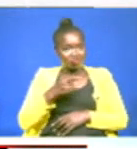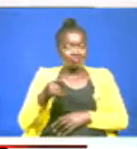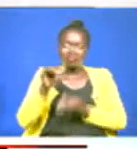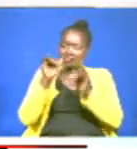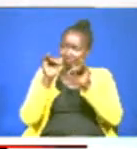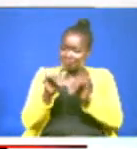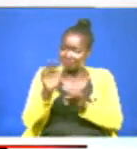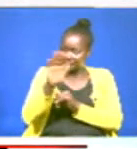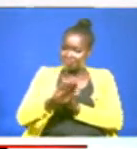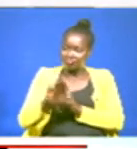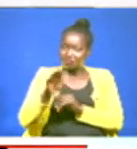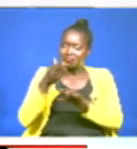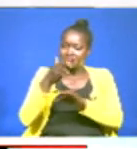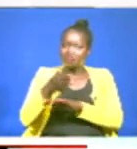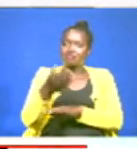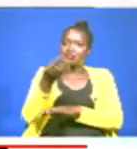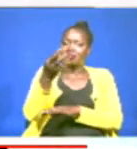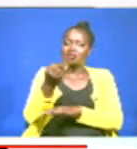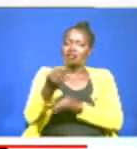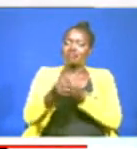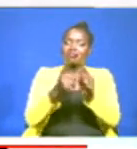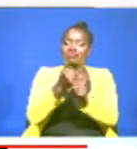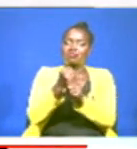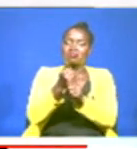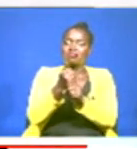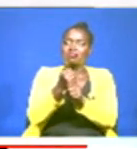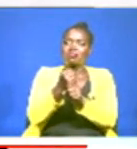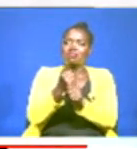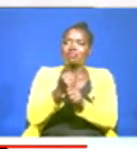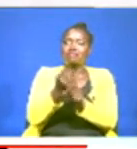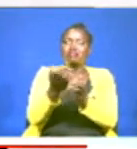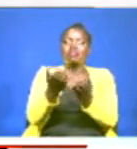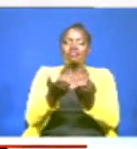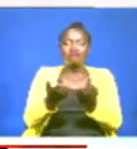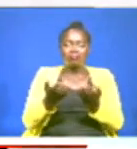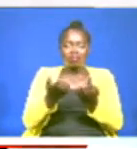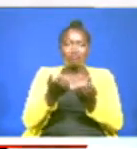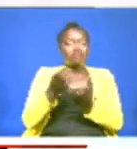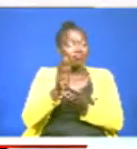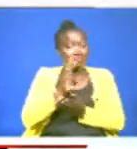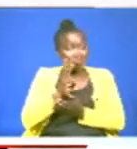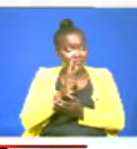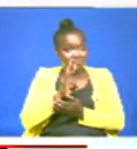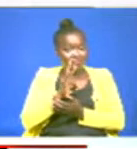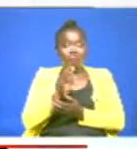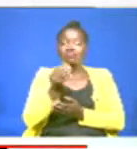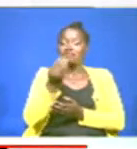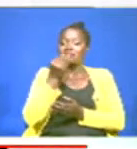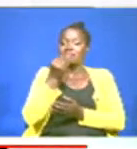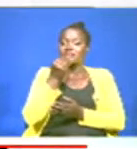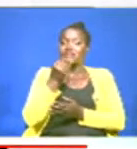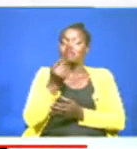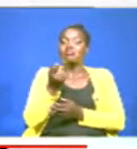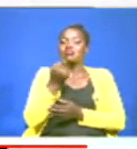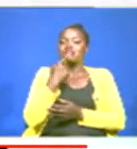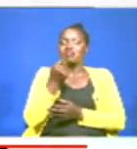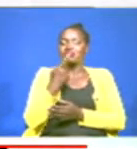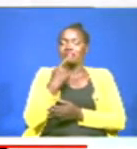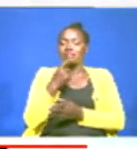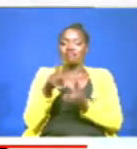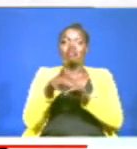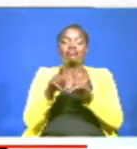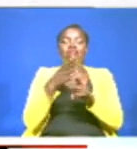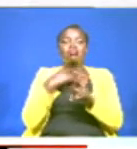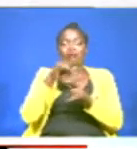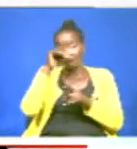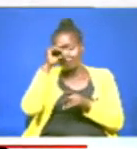area for over 30 years are in dire need of water, food, as well as Medicare. They also want the government